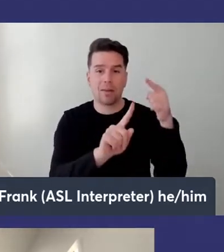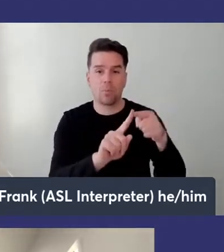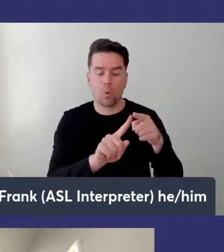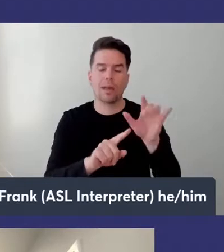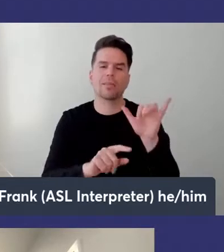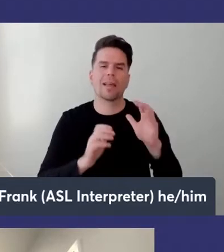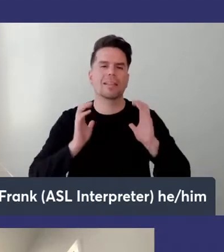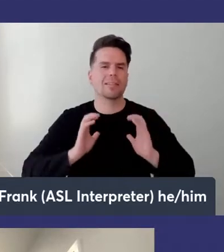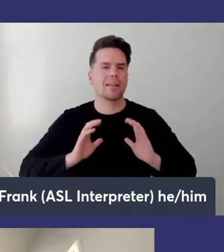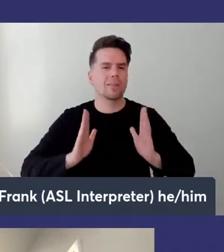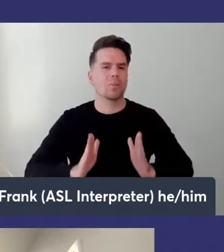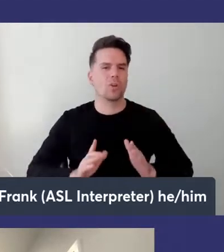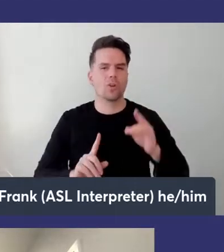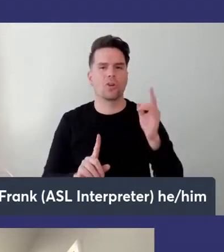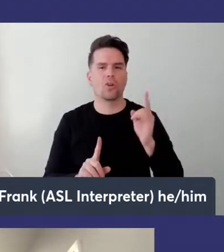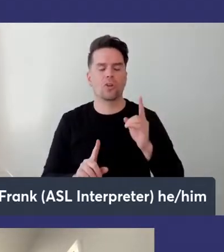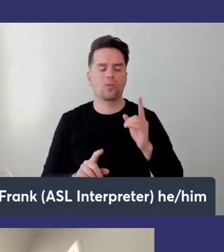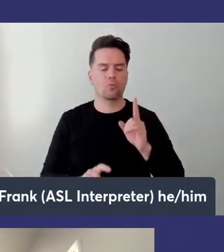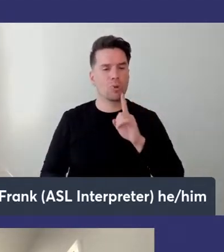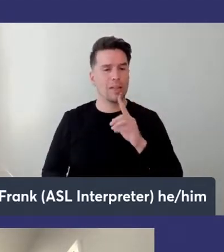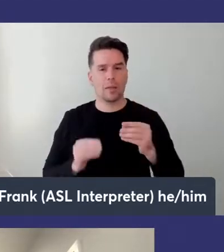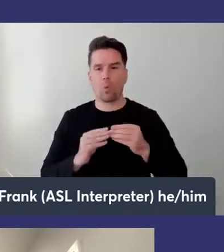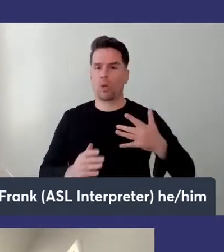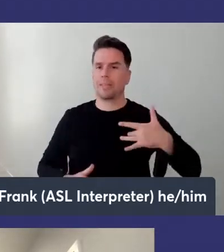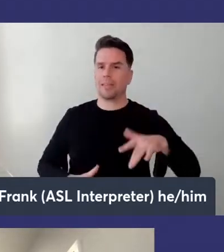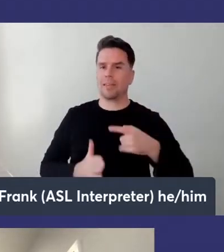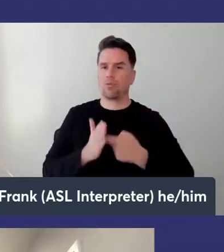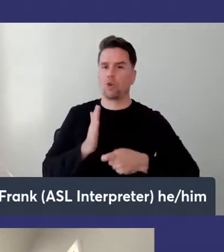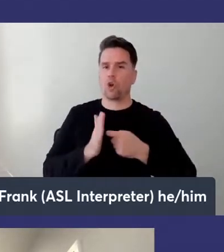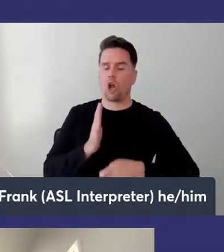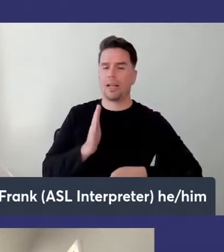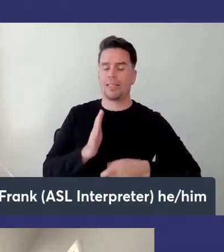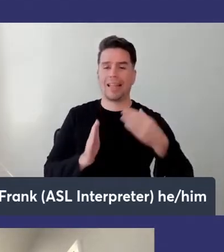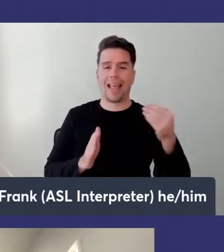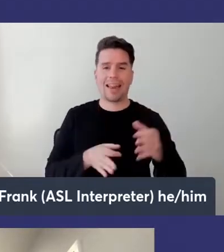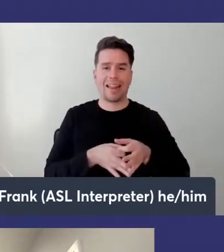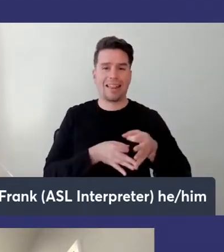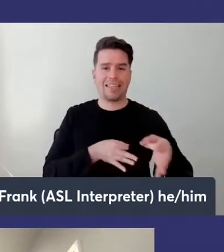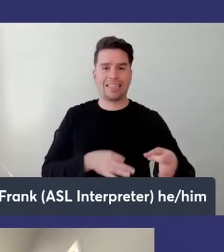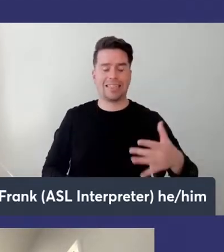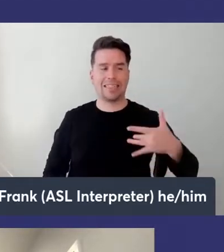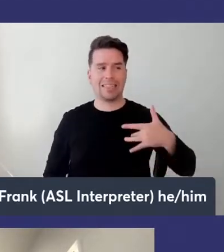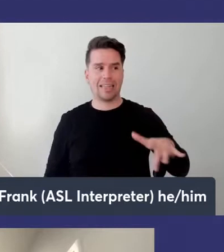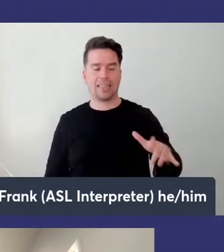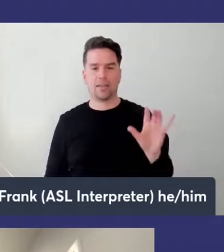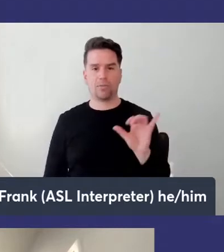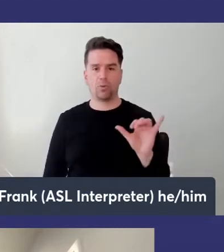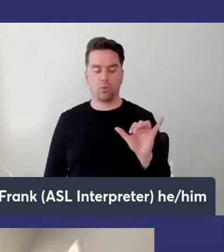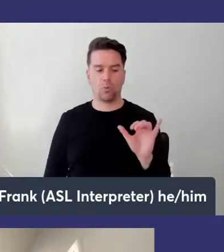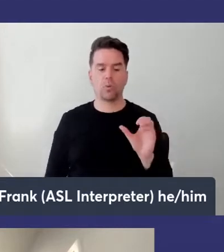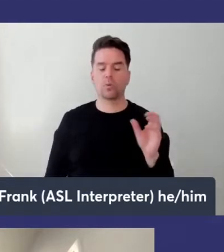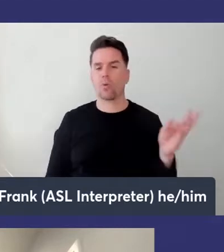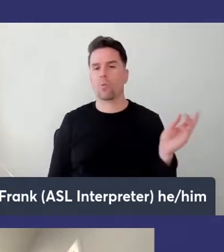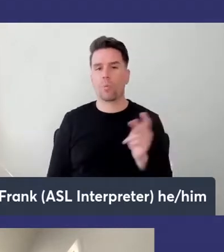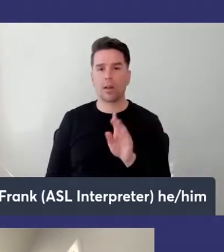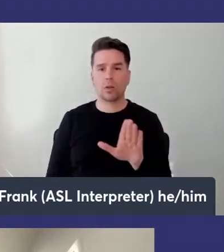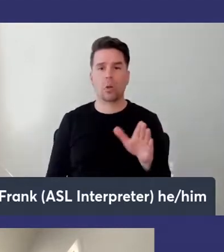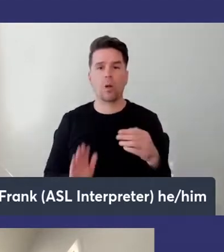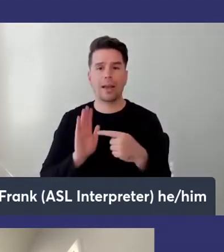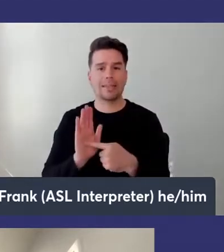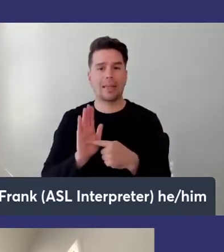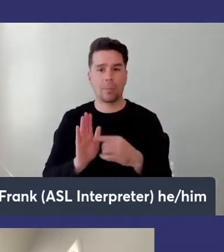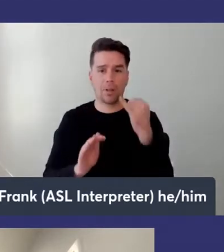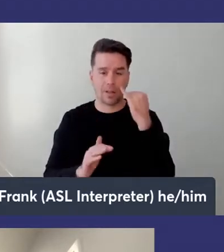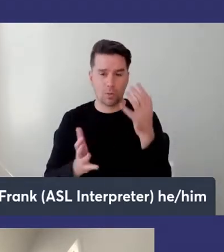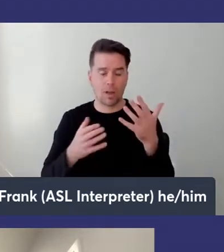of really cost sensitive as well as like latency sensitive, right? Like, so to going back to your example, if you were to use like a